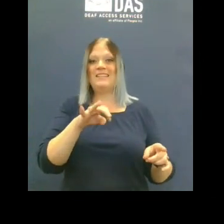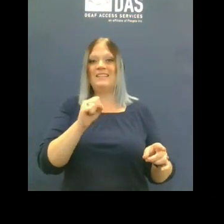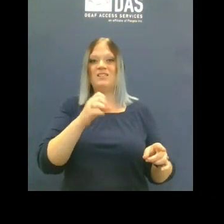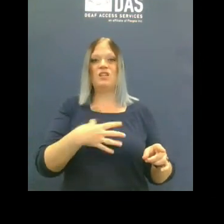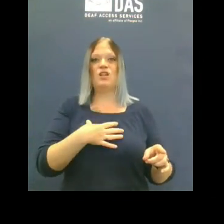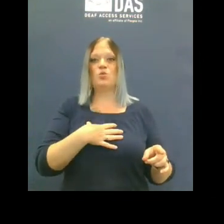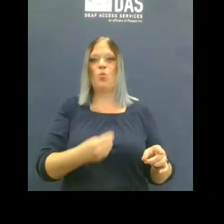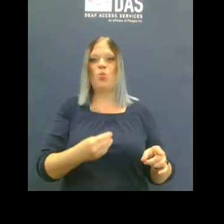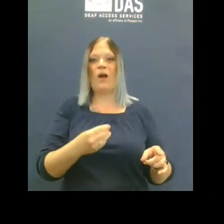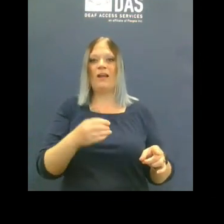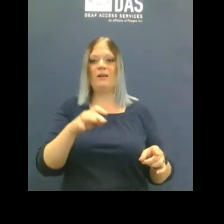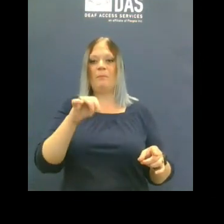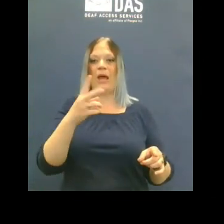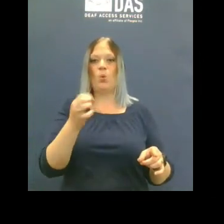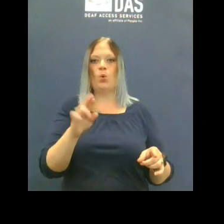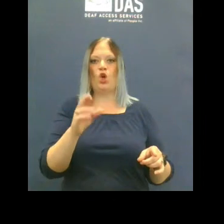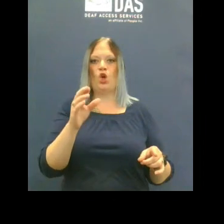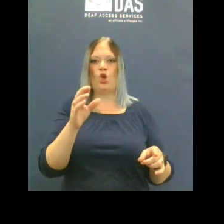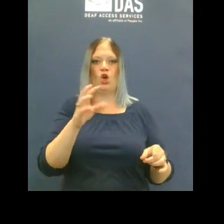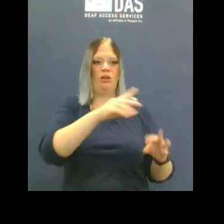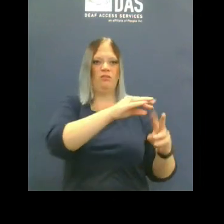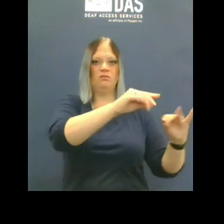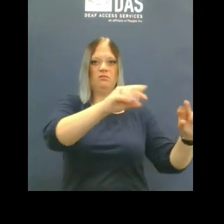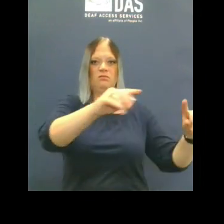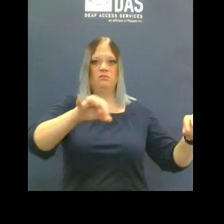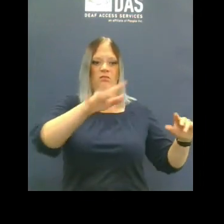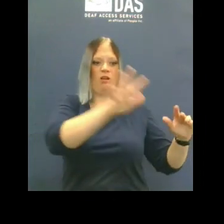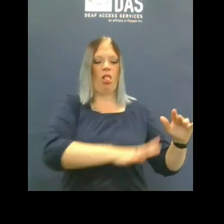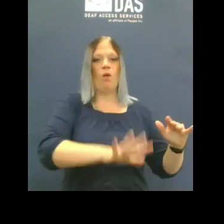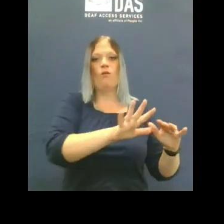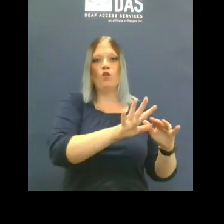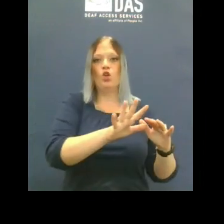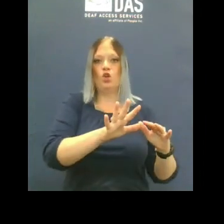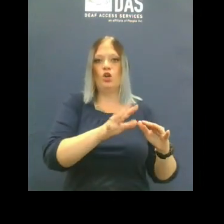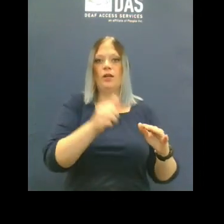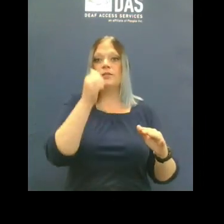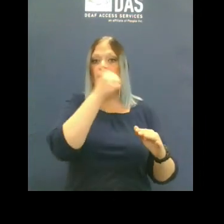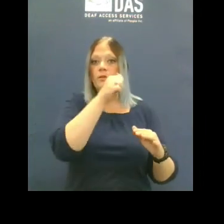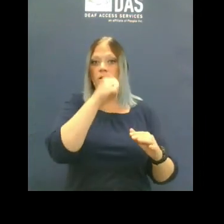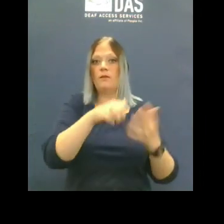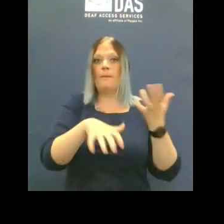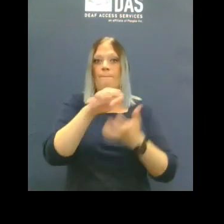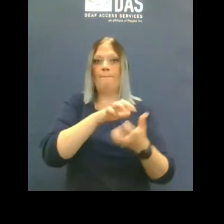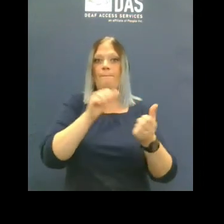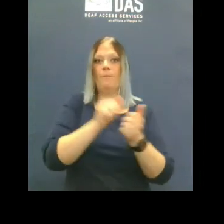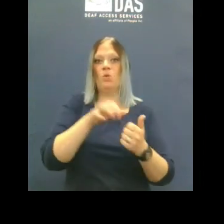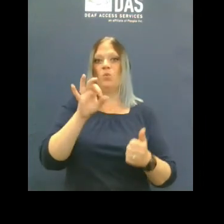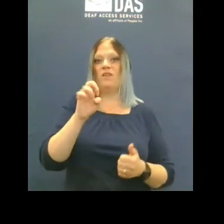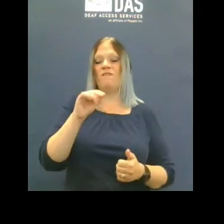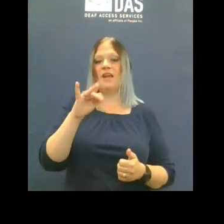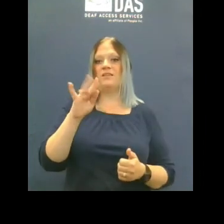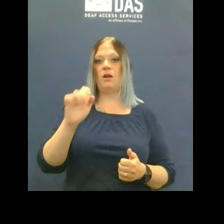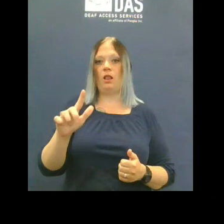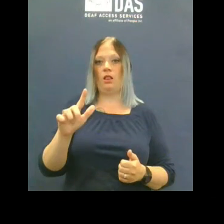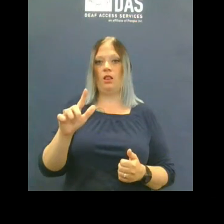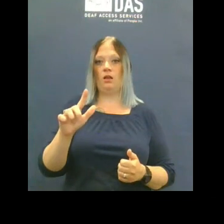place. And many of the times that is what we're finding is that's cocaine that is cut with fentanyl. So, and the problem is that when people think